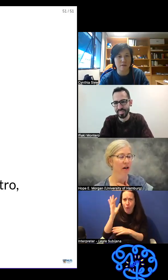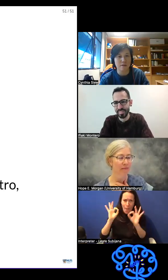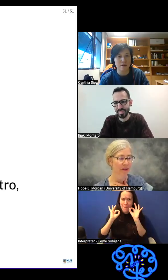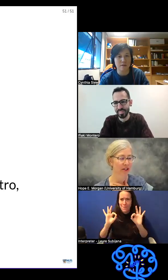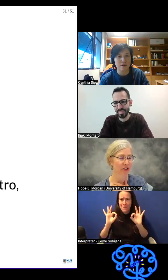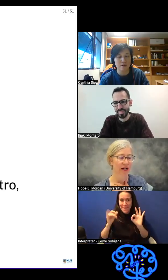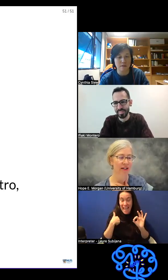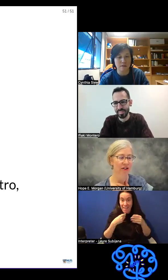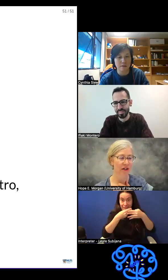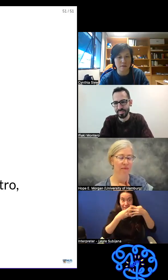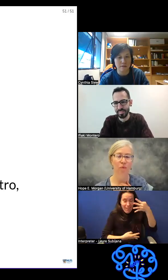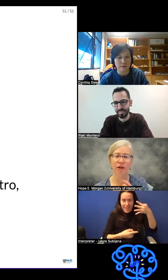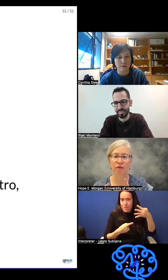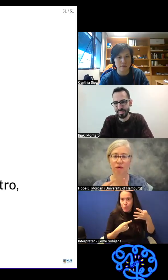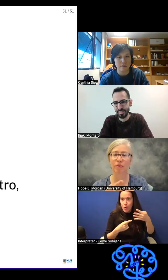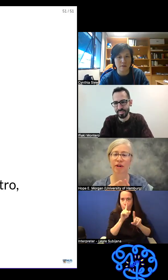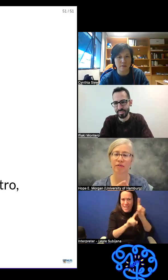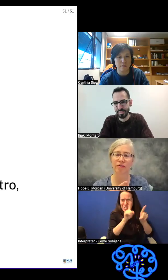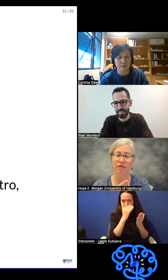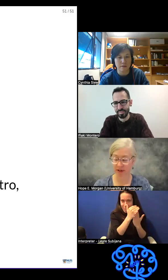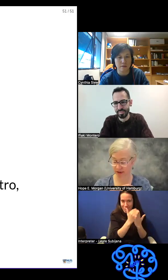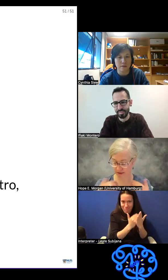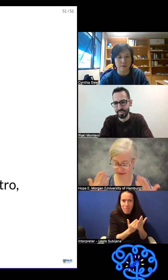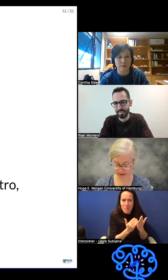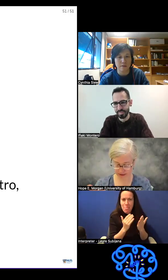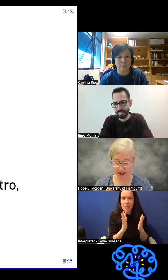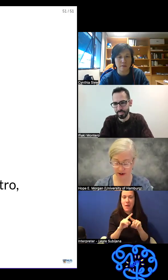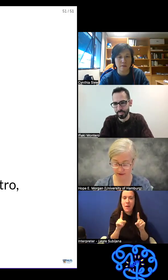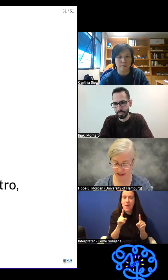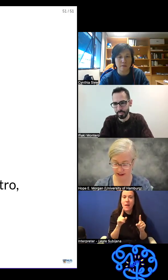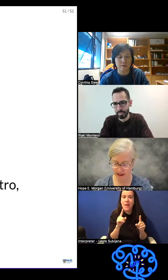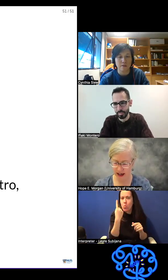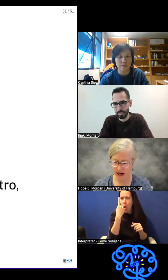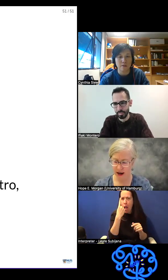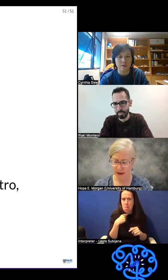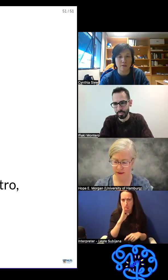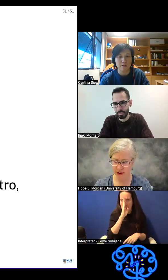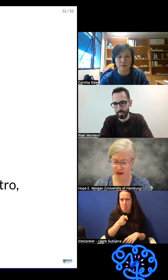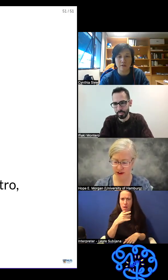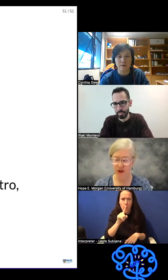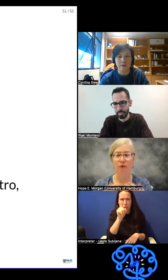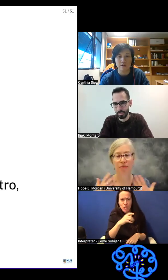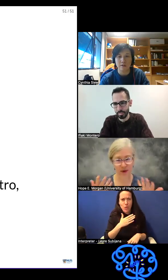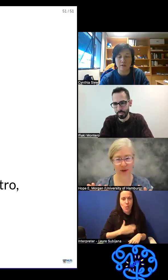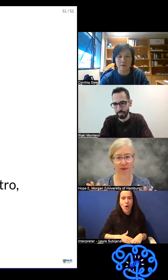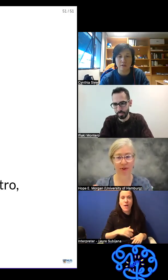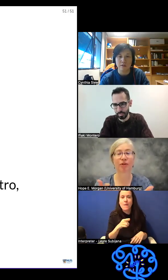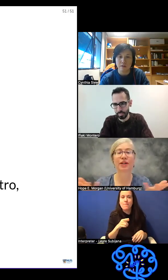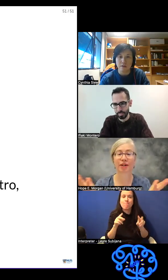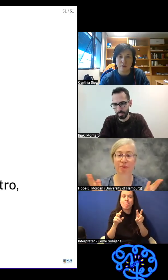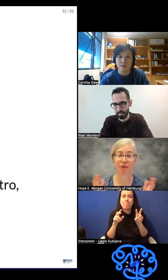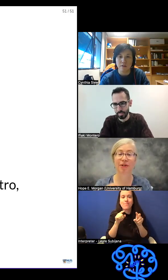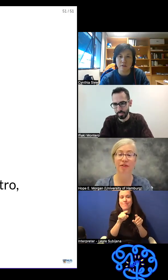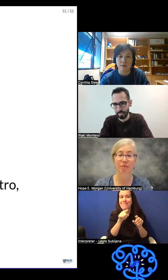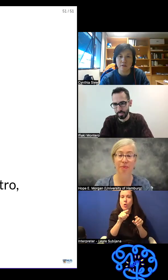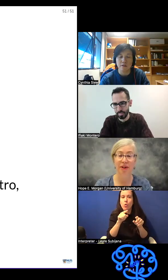are. But let me just ask one right off is about, so you're in